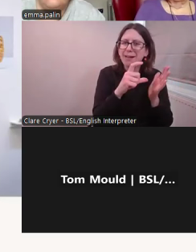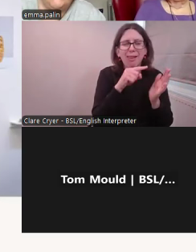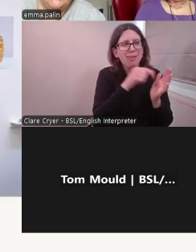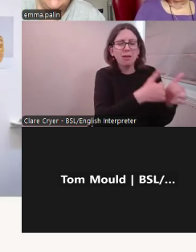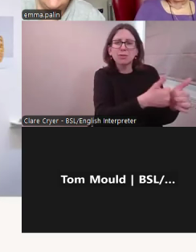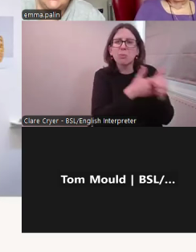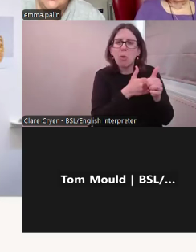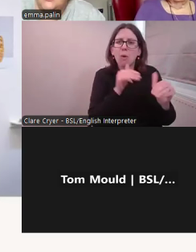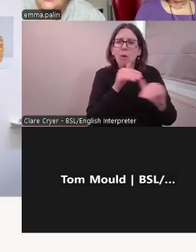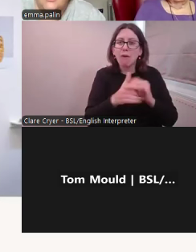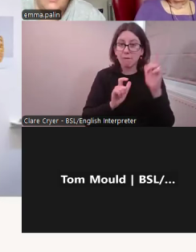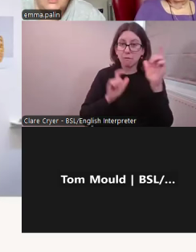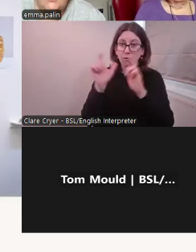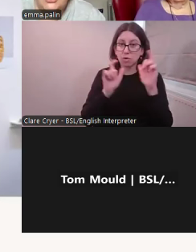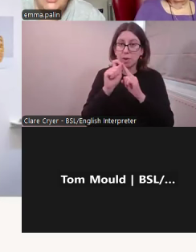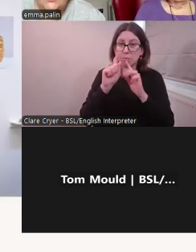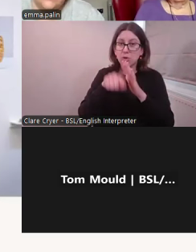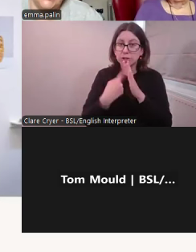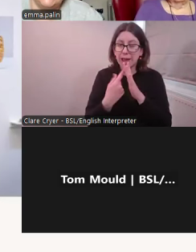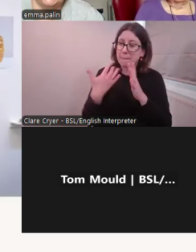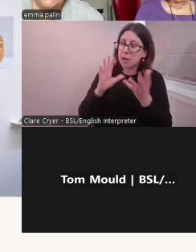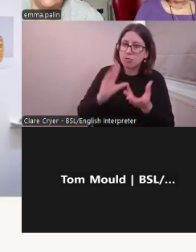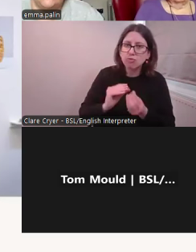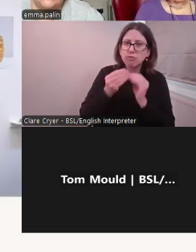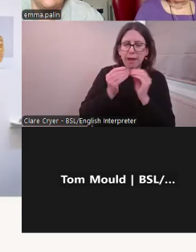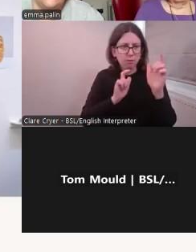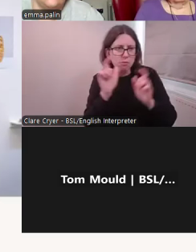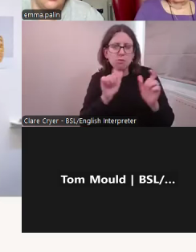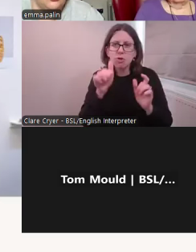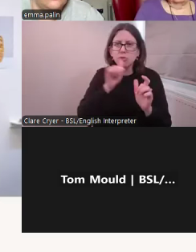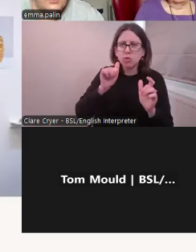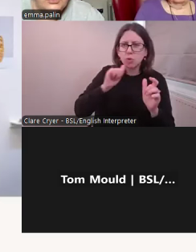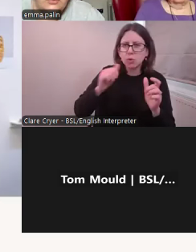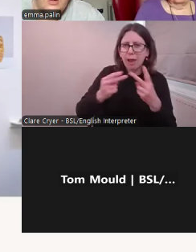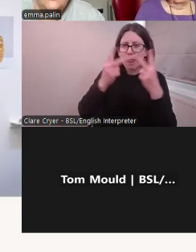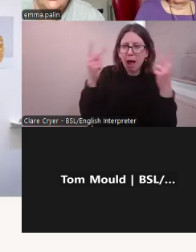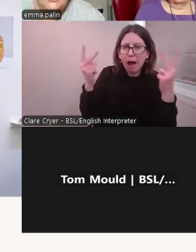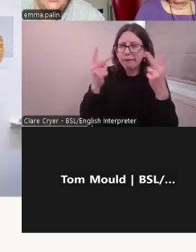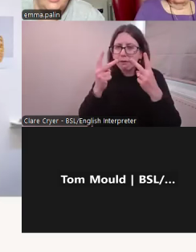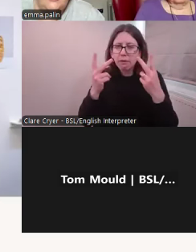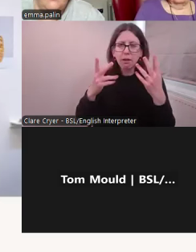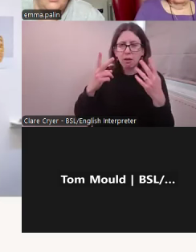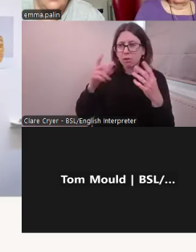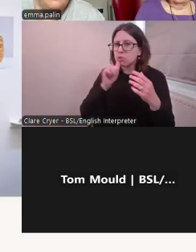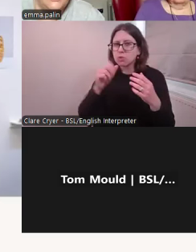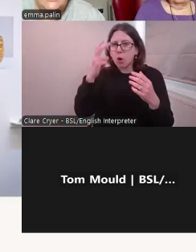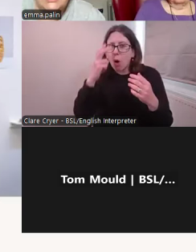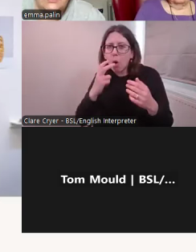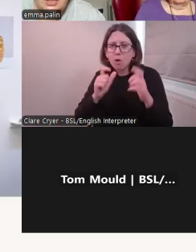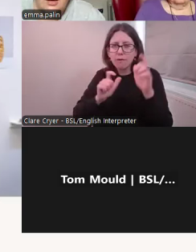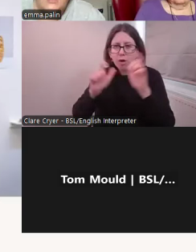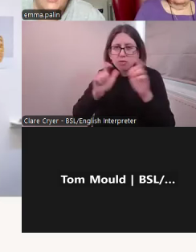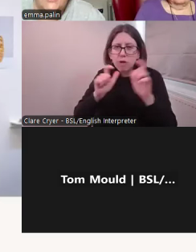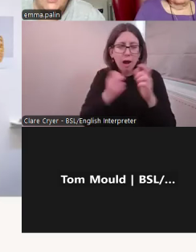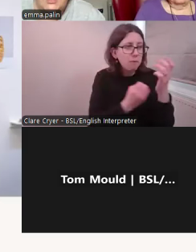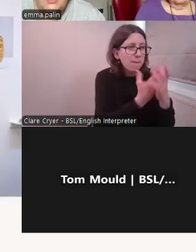project, recreating images with light exposure of some old photographs, plants from